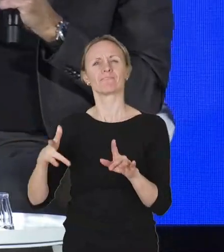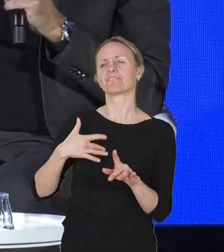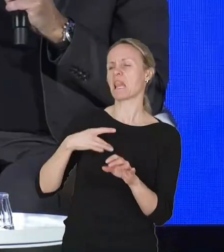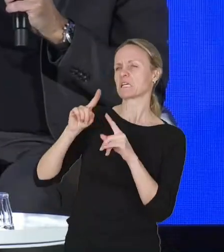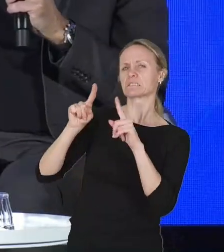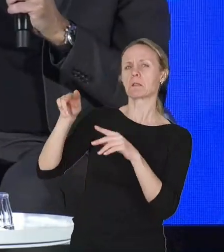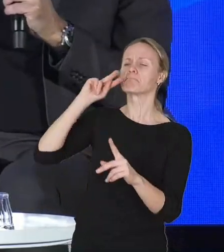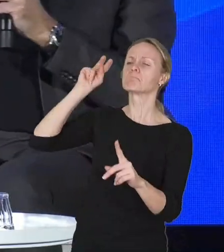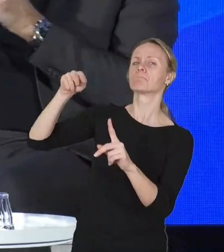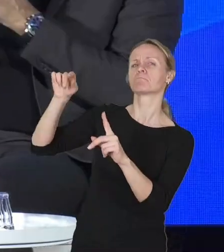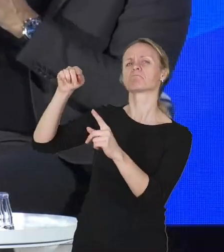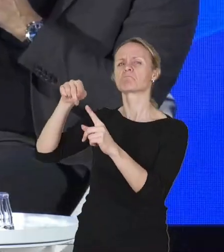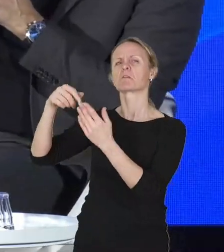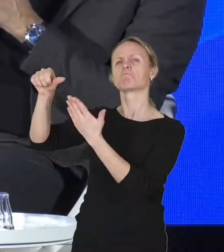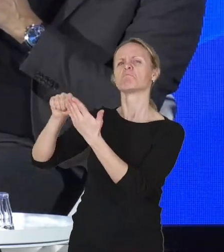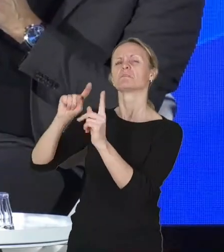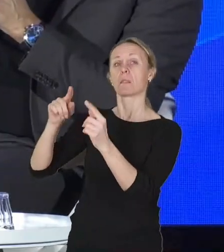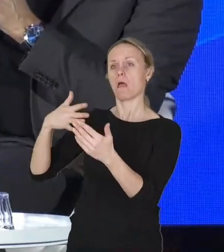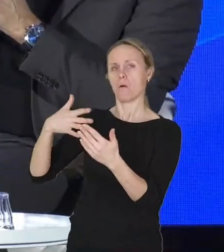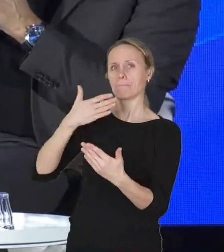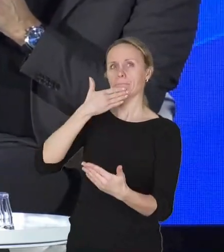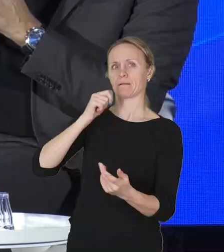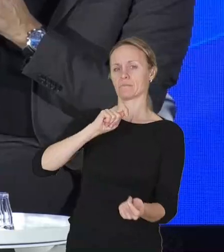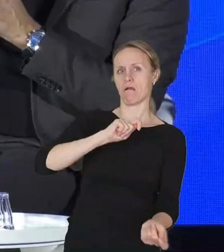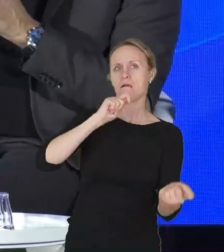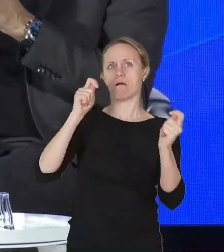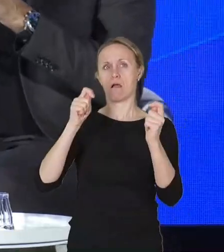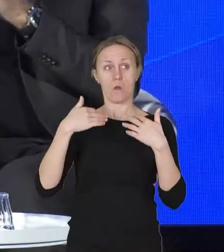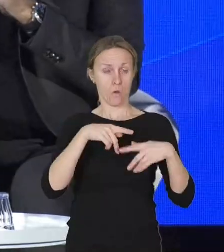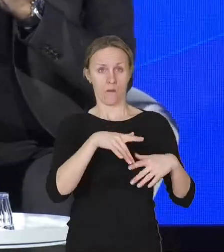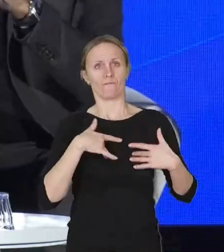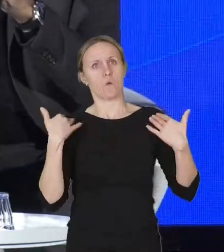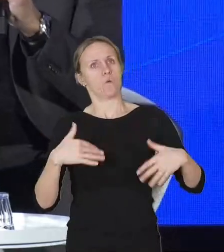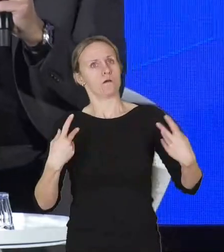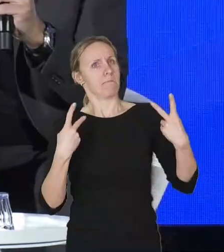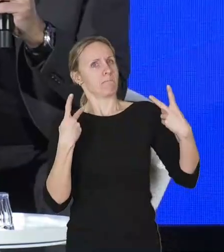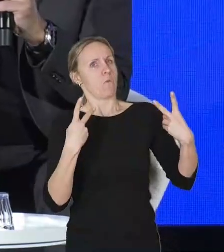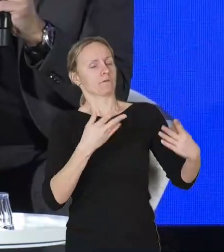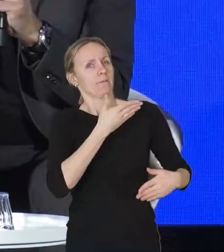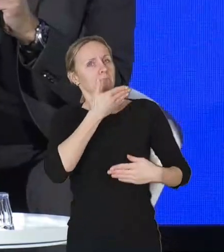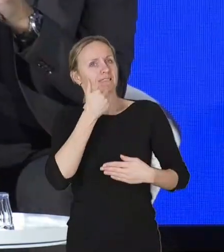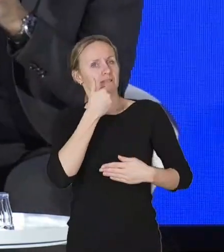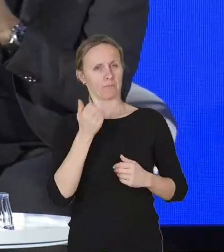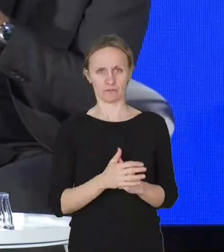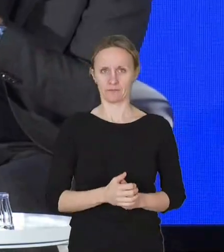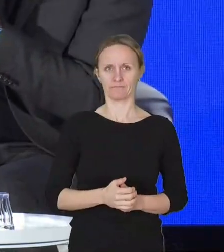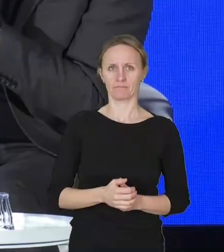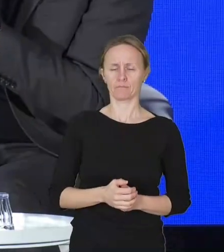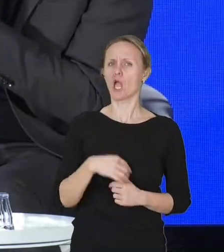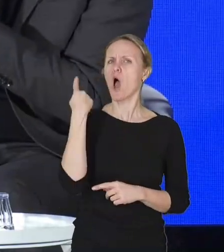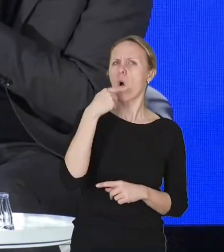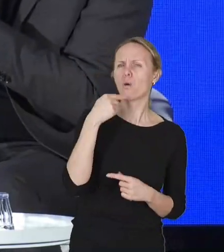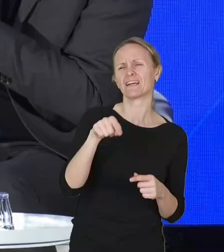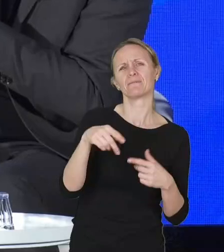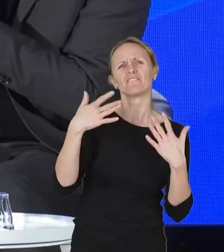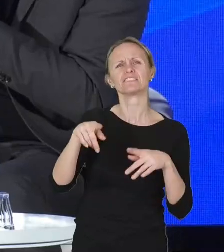And Sweden, you mentioned I was in Japan earlier. When I was there, normally Swedish people